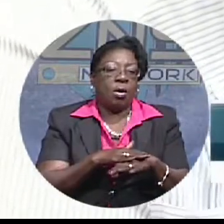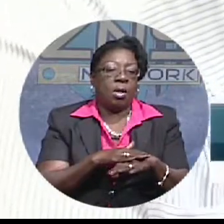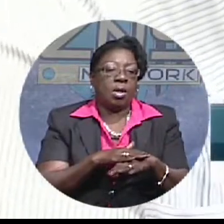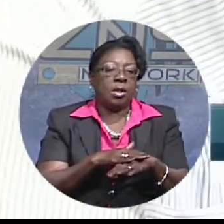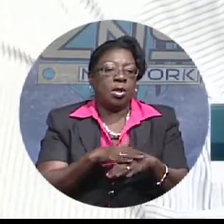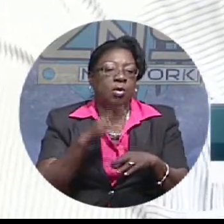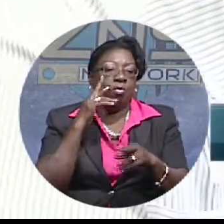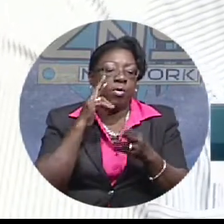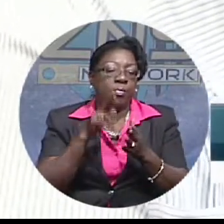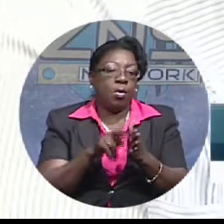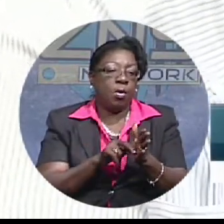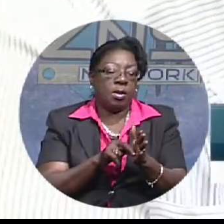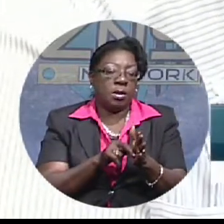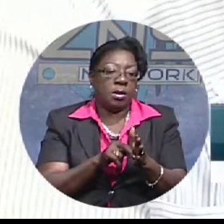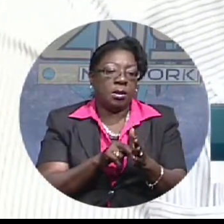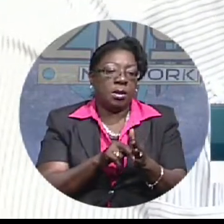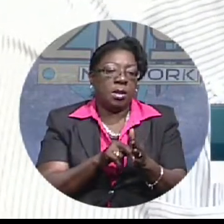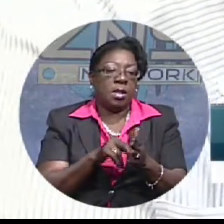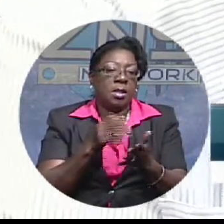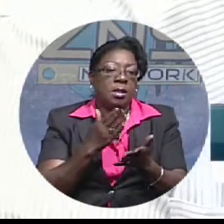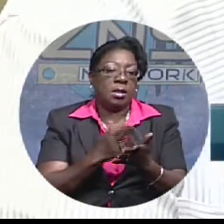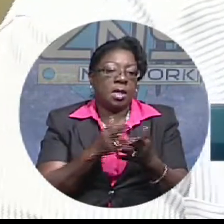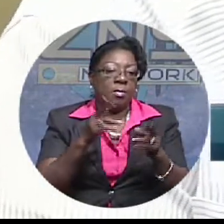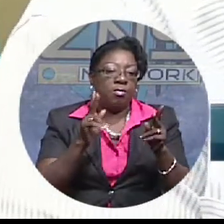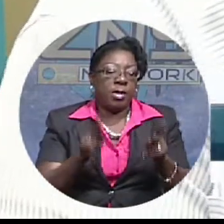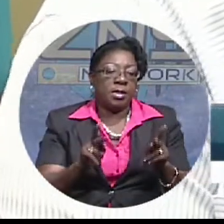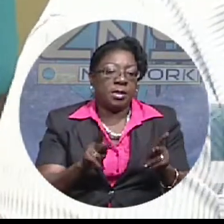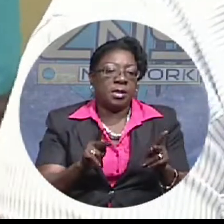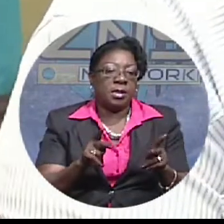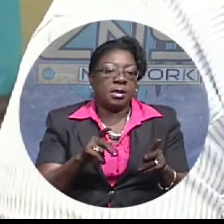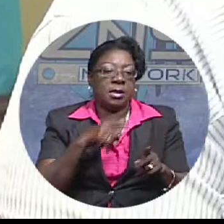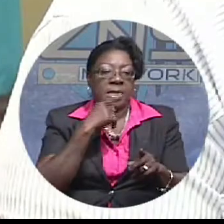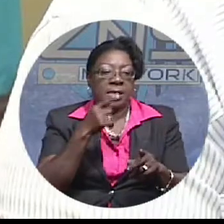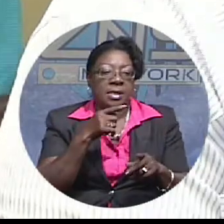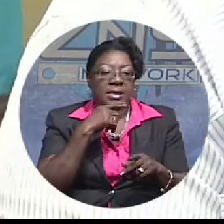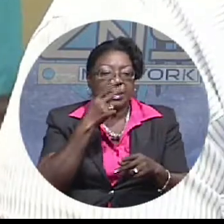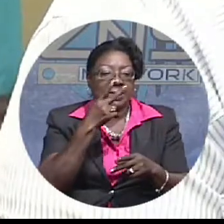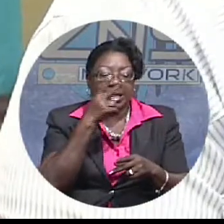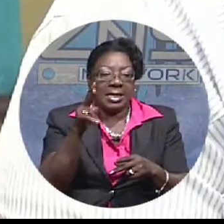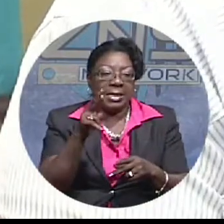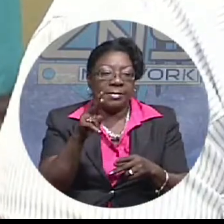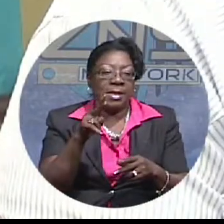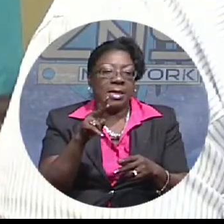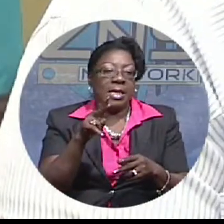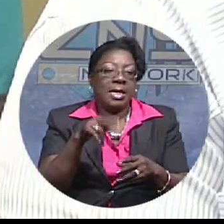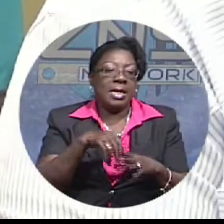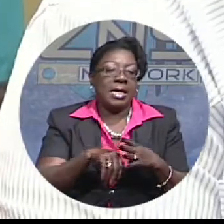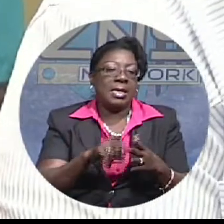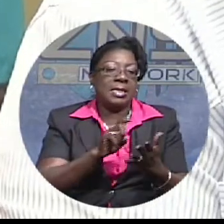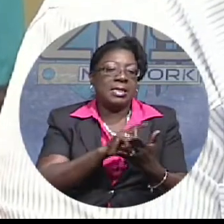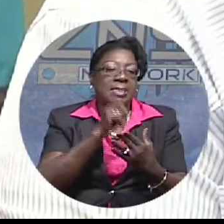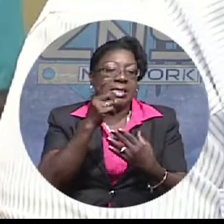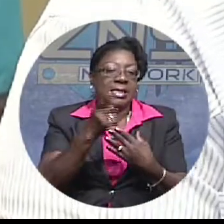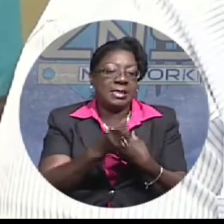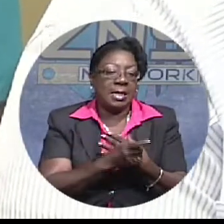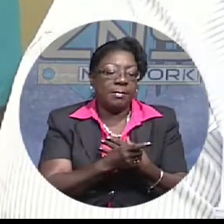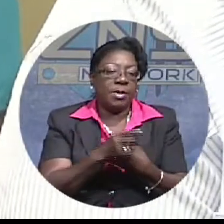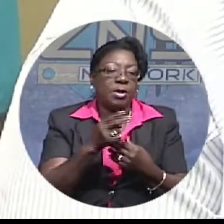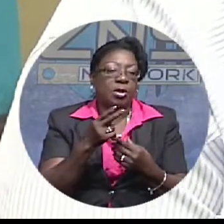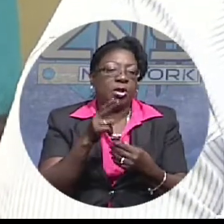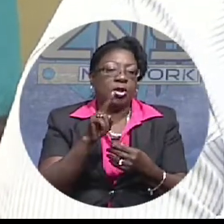anecdotal reports, some residents are claiming to have first seen them since December